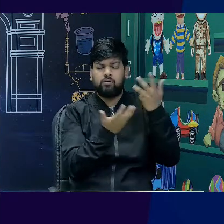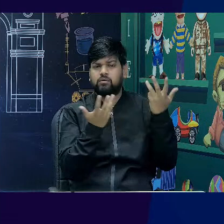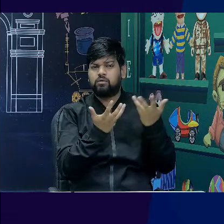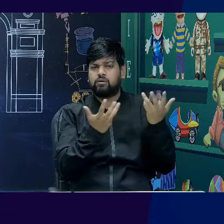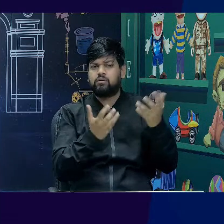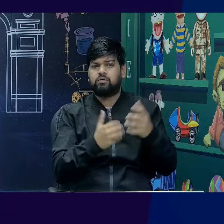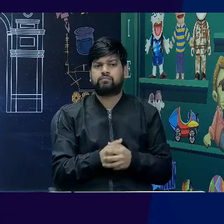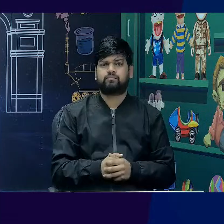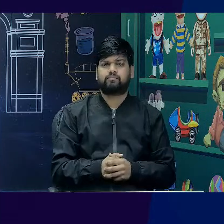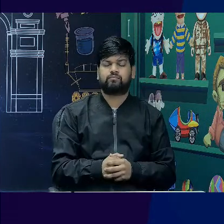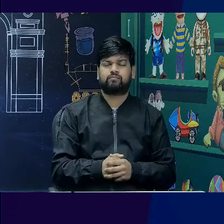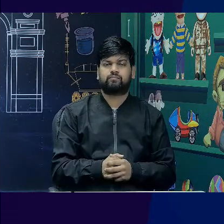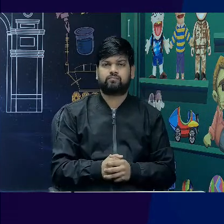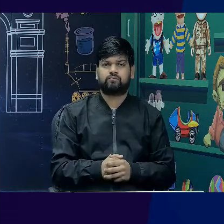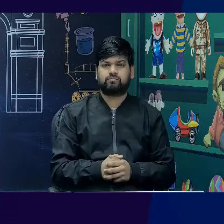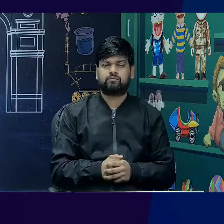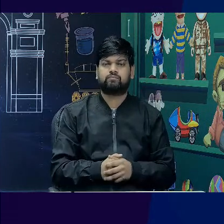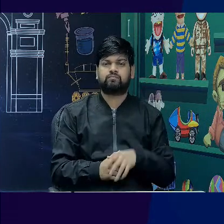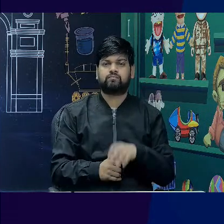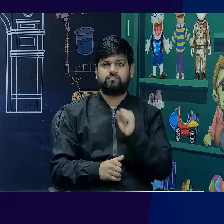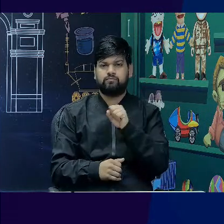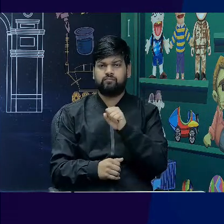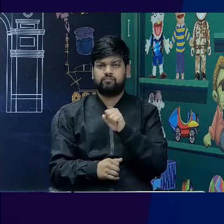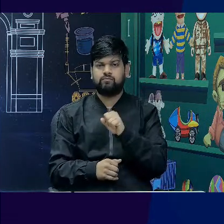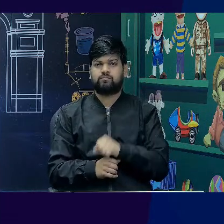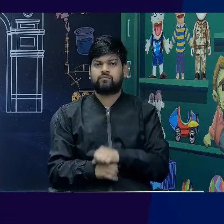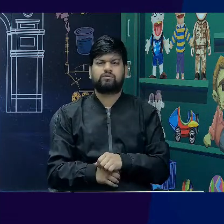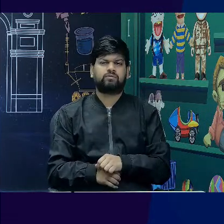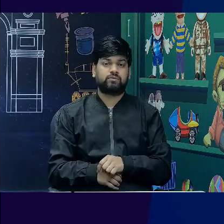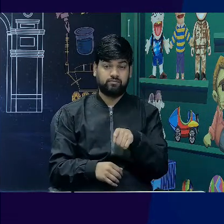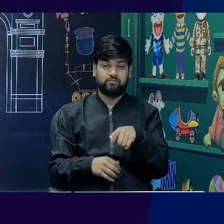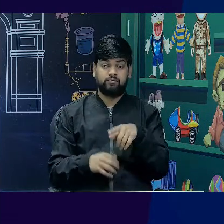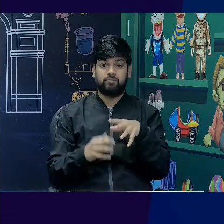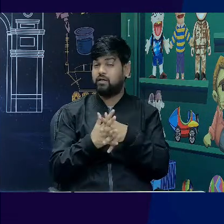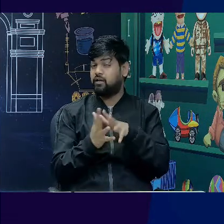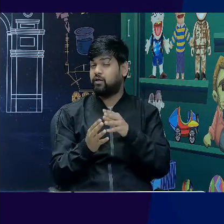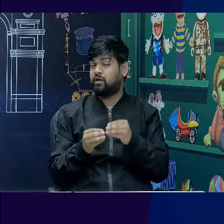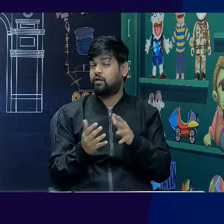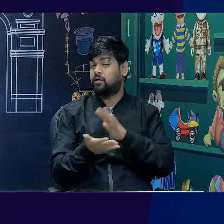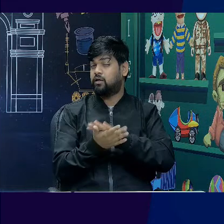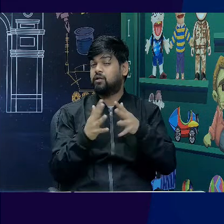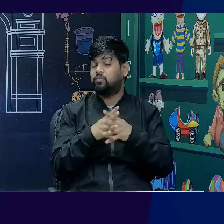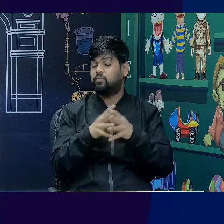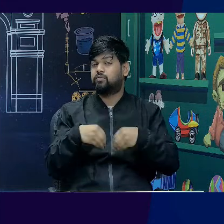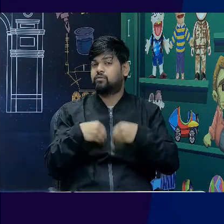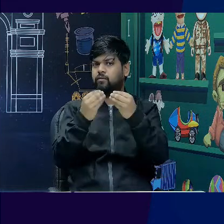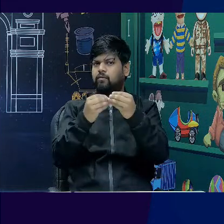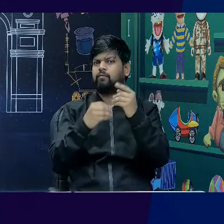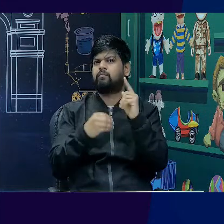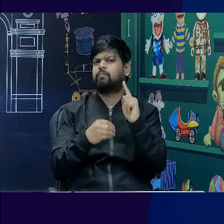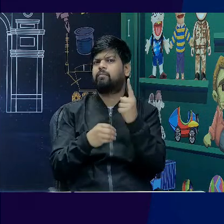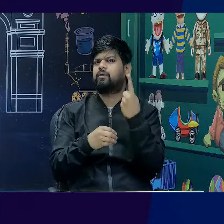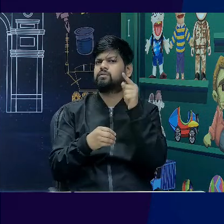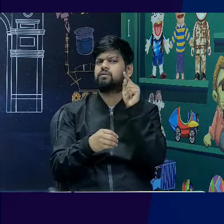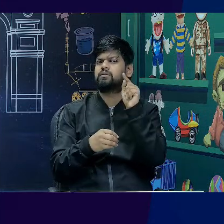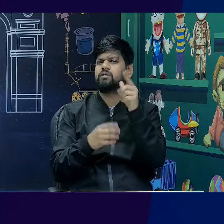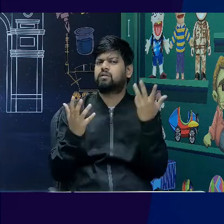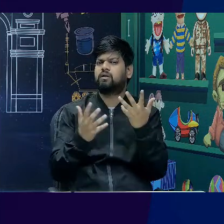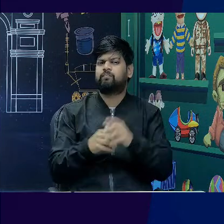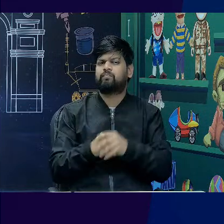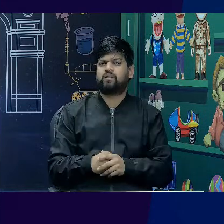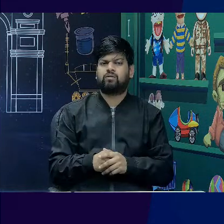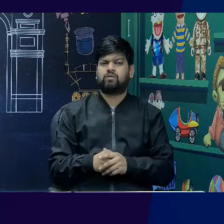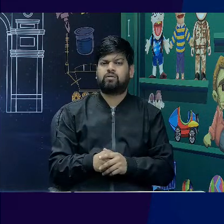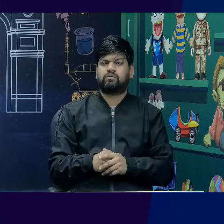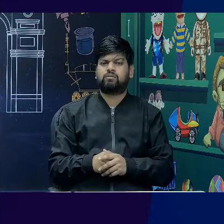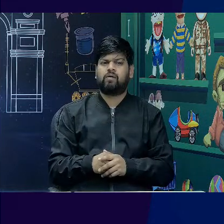viewers. Absolutely. So there are 4 homework questions that we may look at. The first is, why are public goods